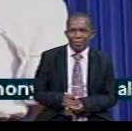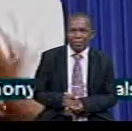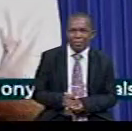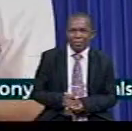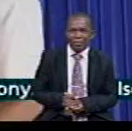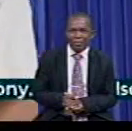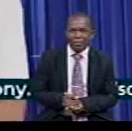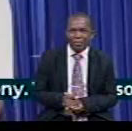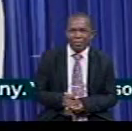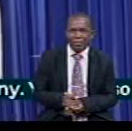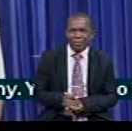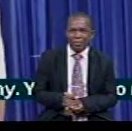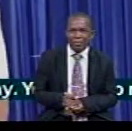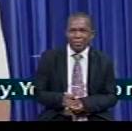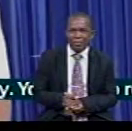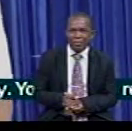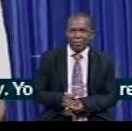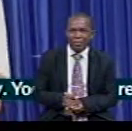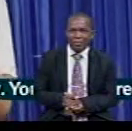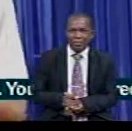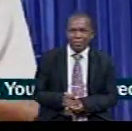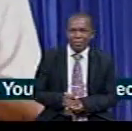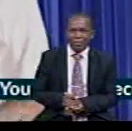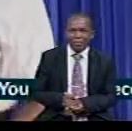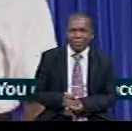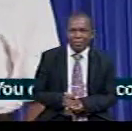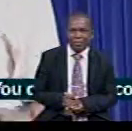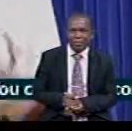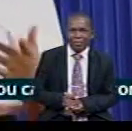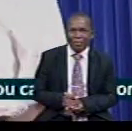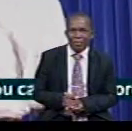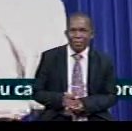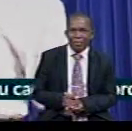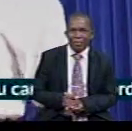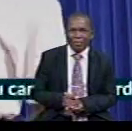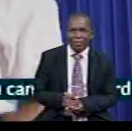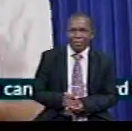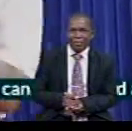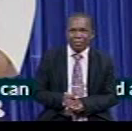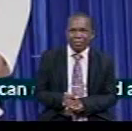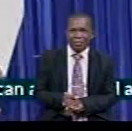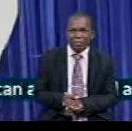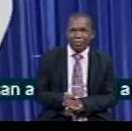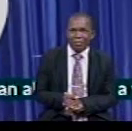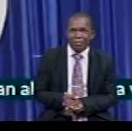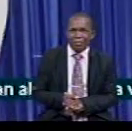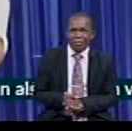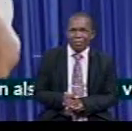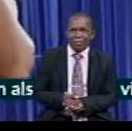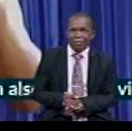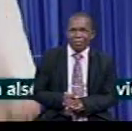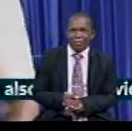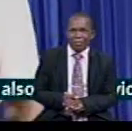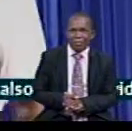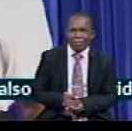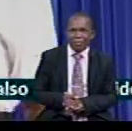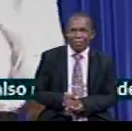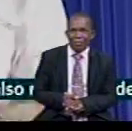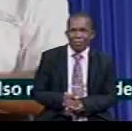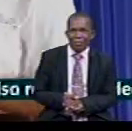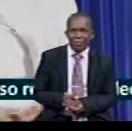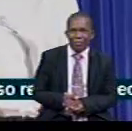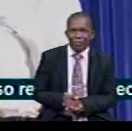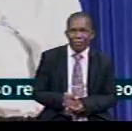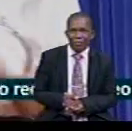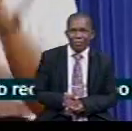Never didn't himself see a debby at the sand at your mammy. Now, when I'm so dear Jimmy, and I'm not about hanging now, fear no penny now. Now, my